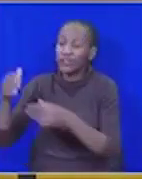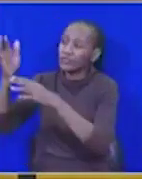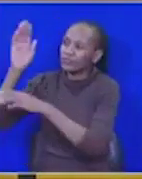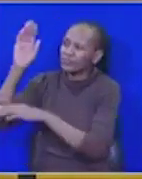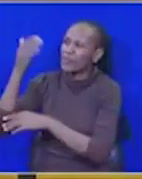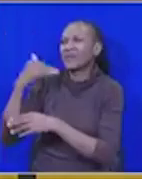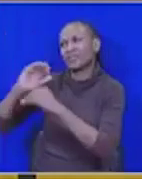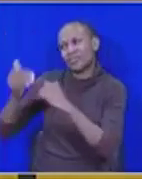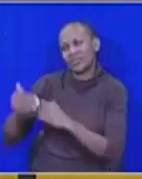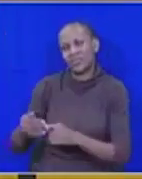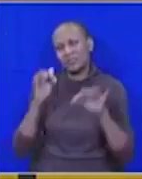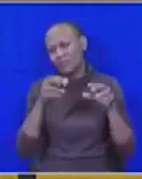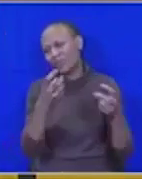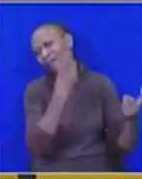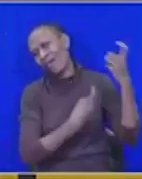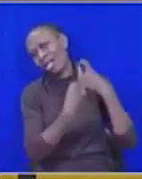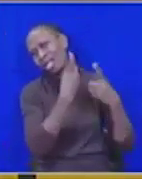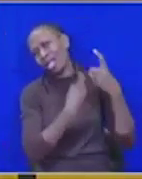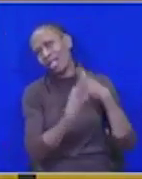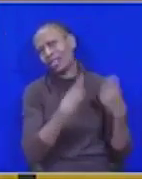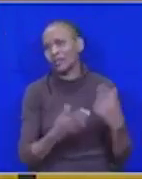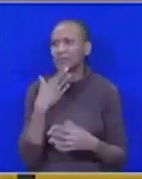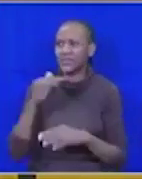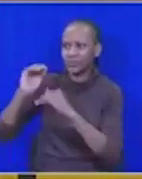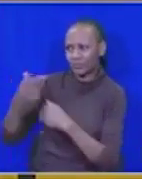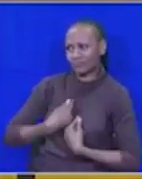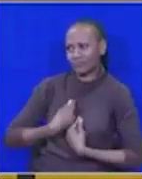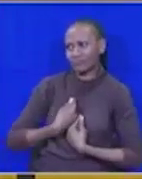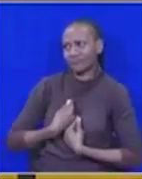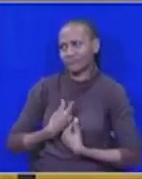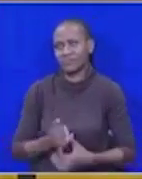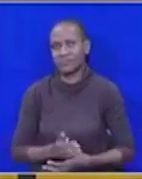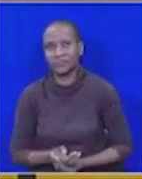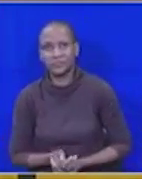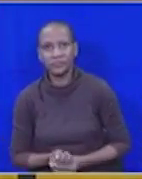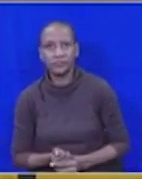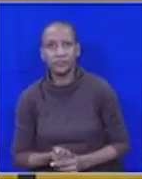me from these people howling at me like they're in a Shibeen.